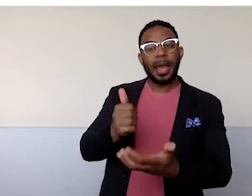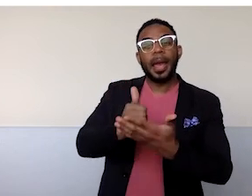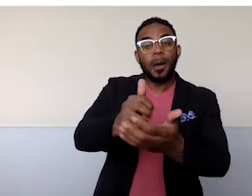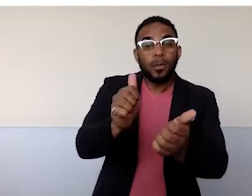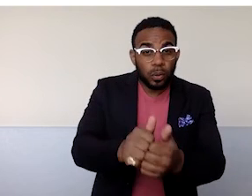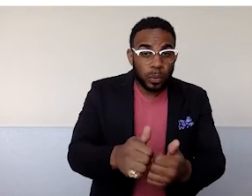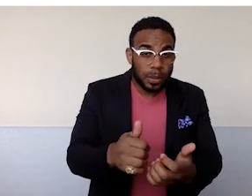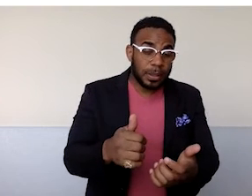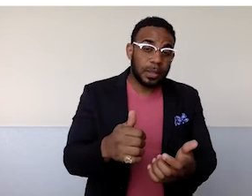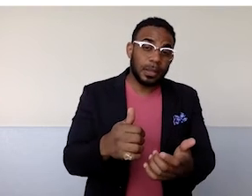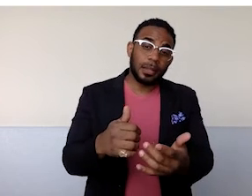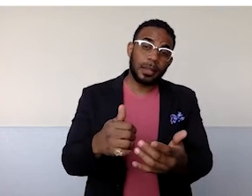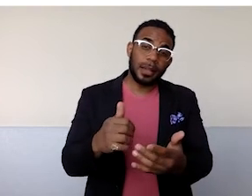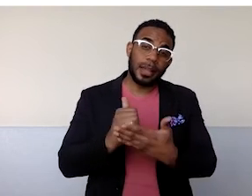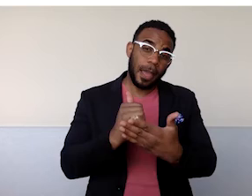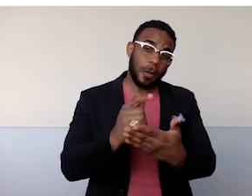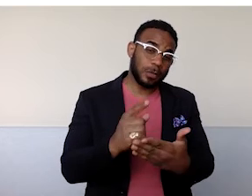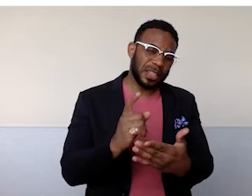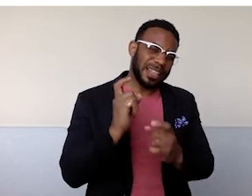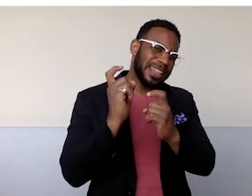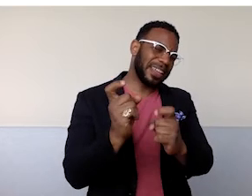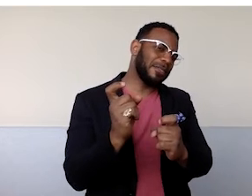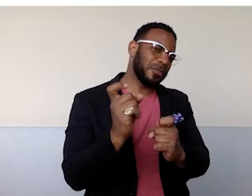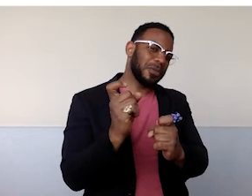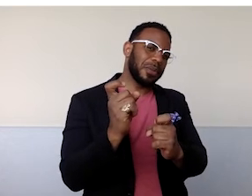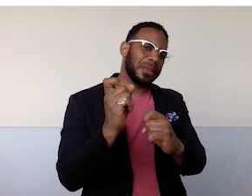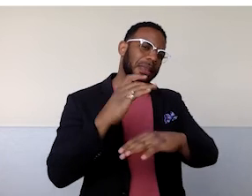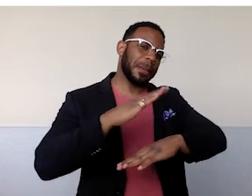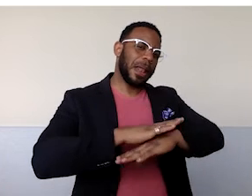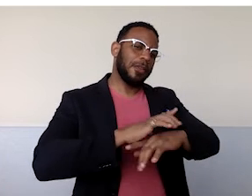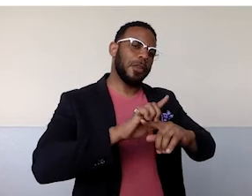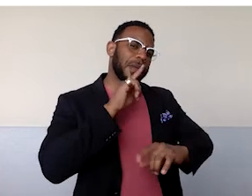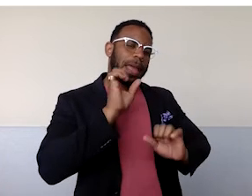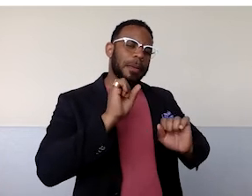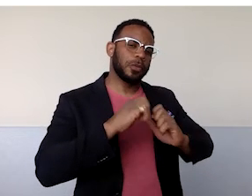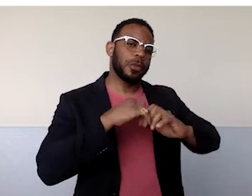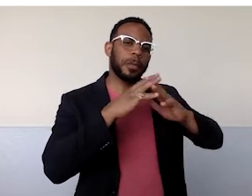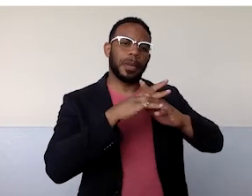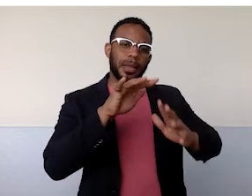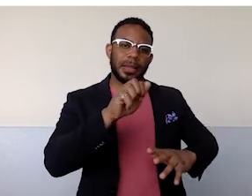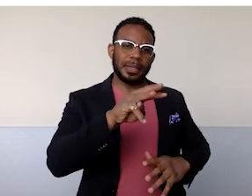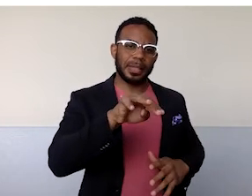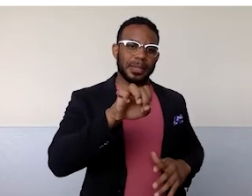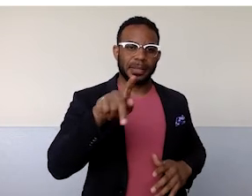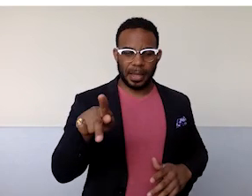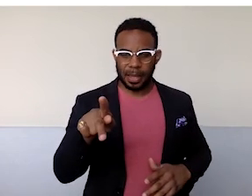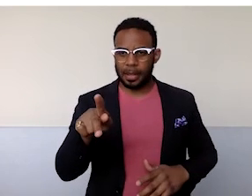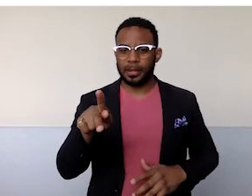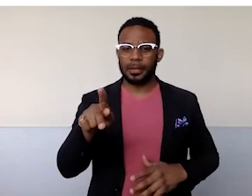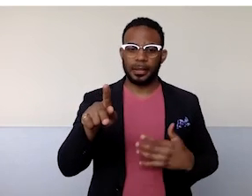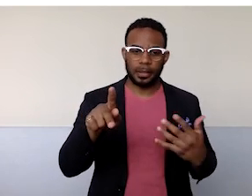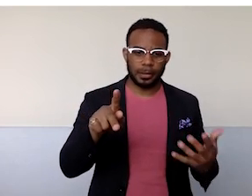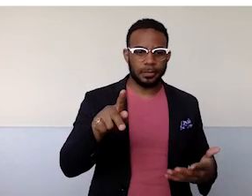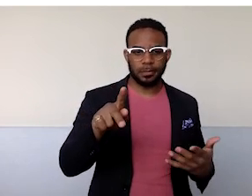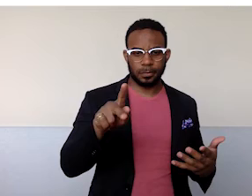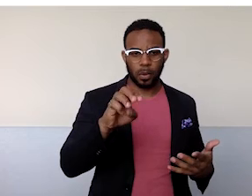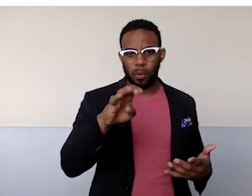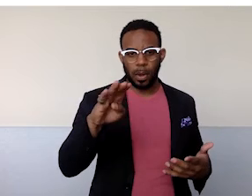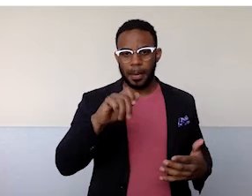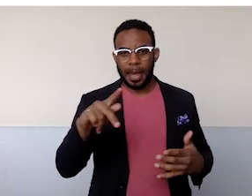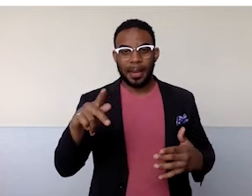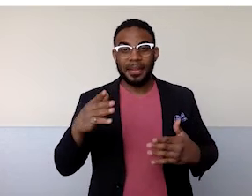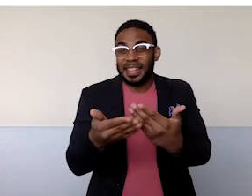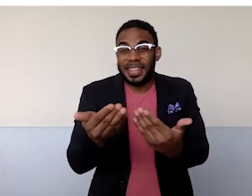with it gives you the platform to really build Jamstack web applications